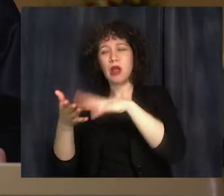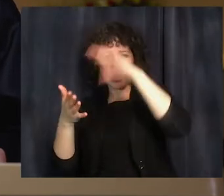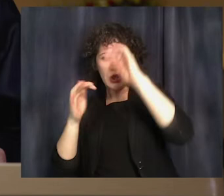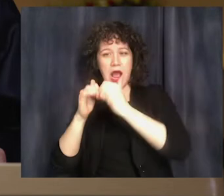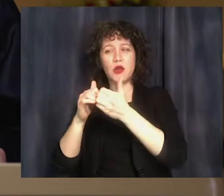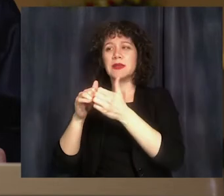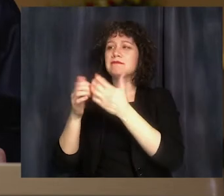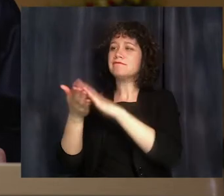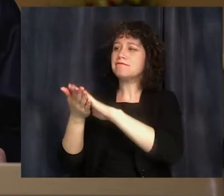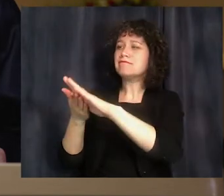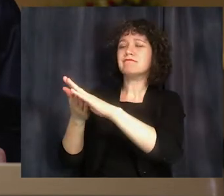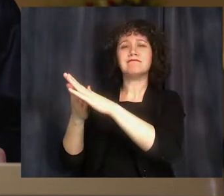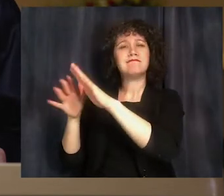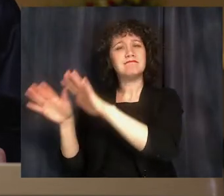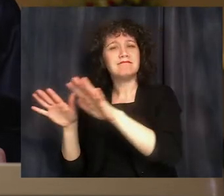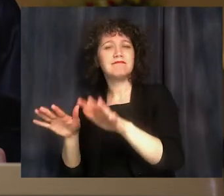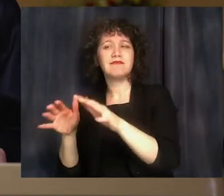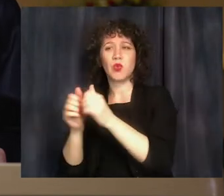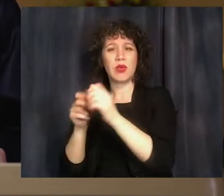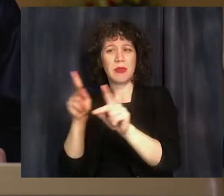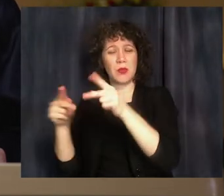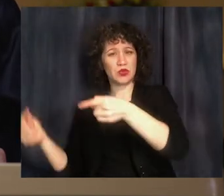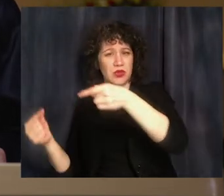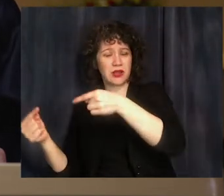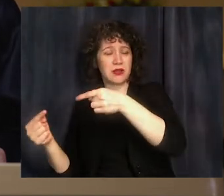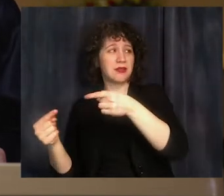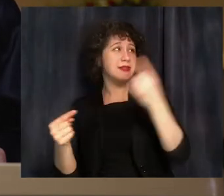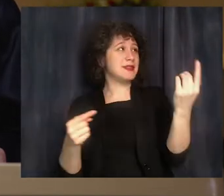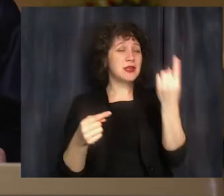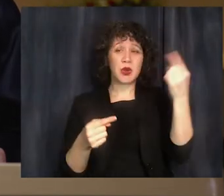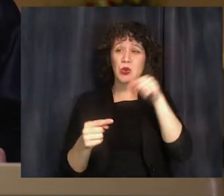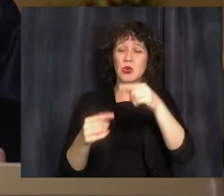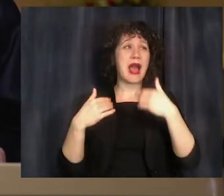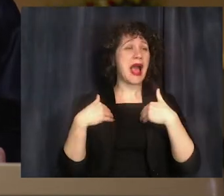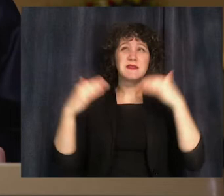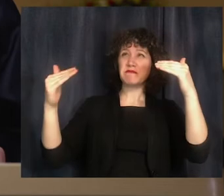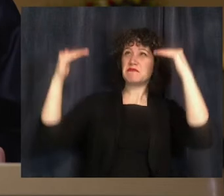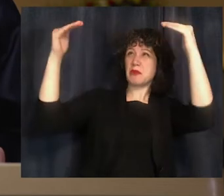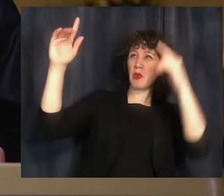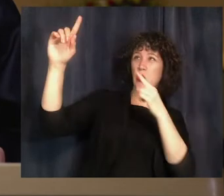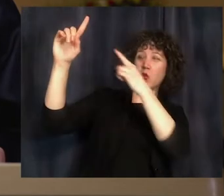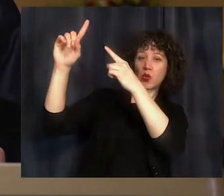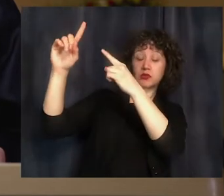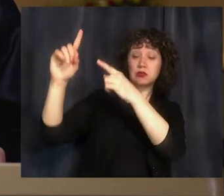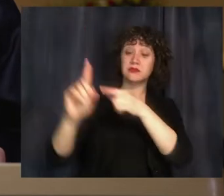will be clear, whose goals will be high, a son who will master himself before he seeks to master other